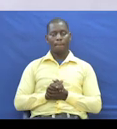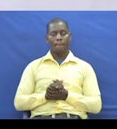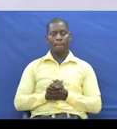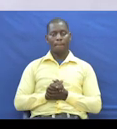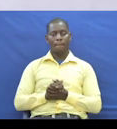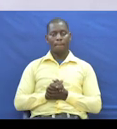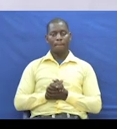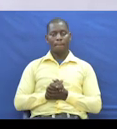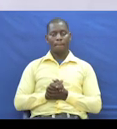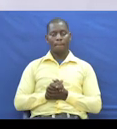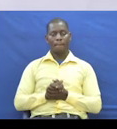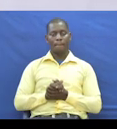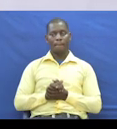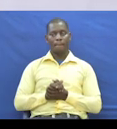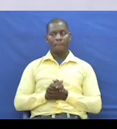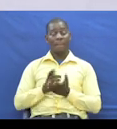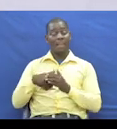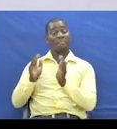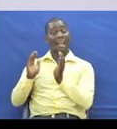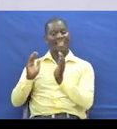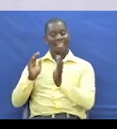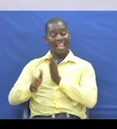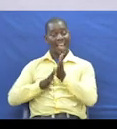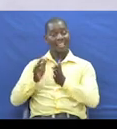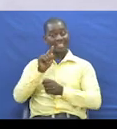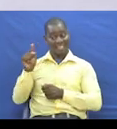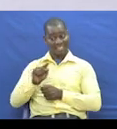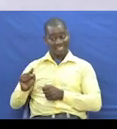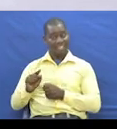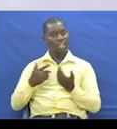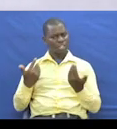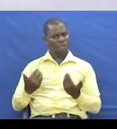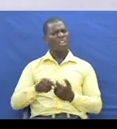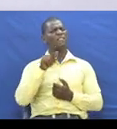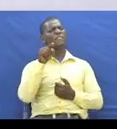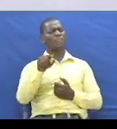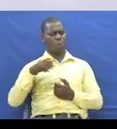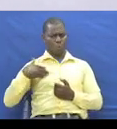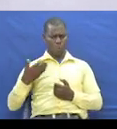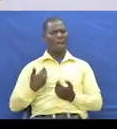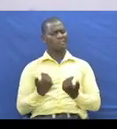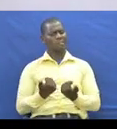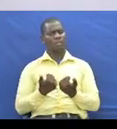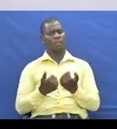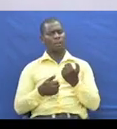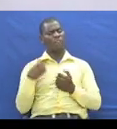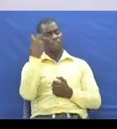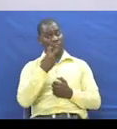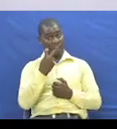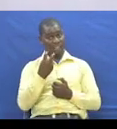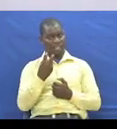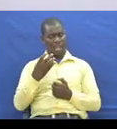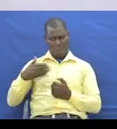Atomic number, in bracket we know it's Z. Now if you want to find the charge of